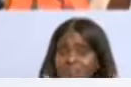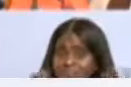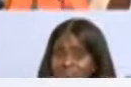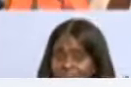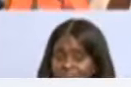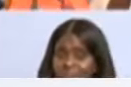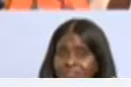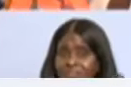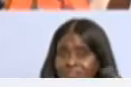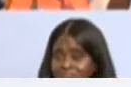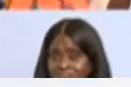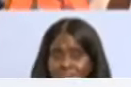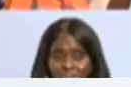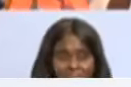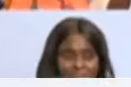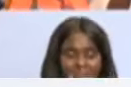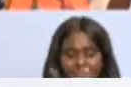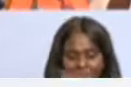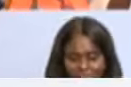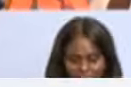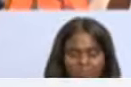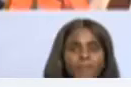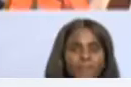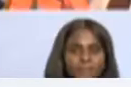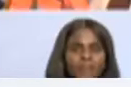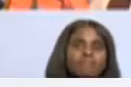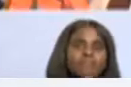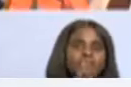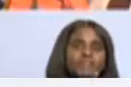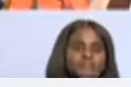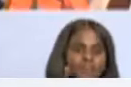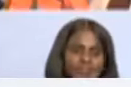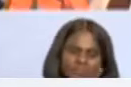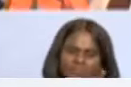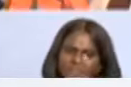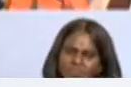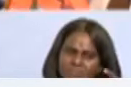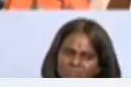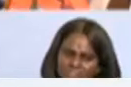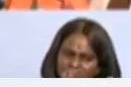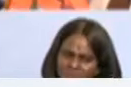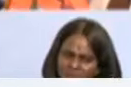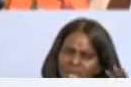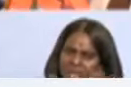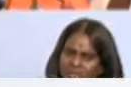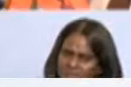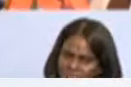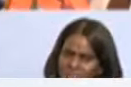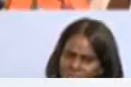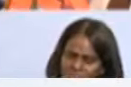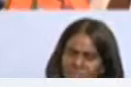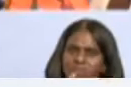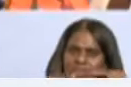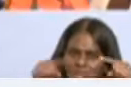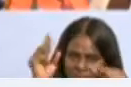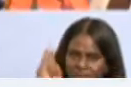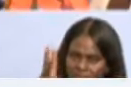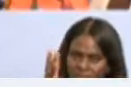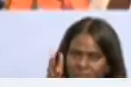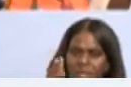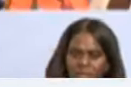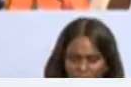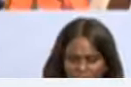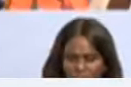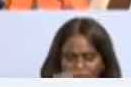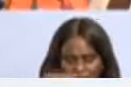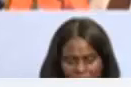shortcuts. We have to do what is right. And that, if we do, we will succeed. As we said in the